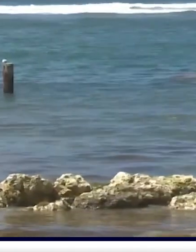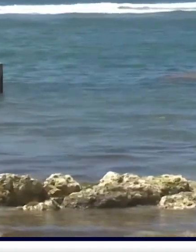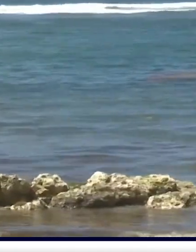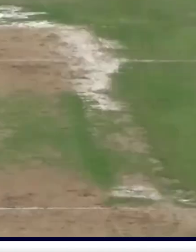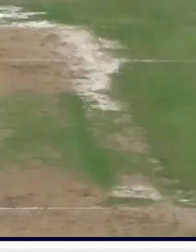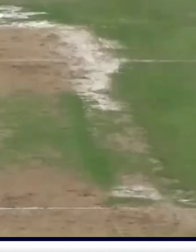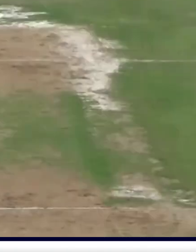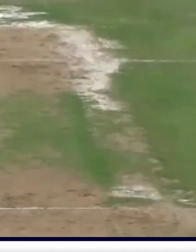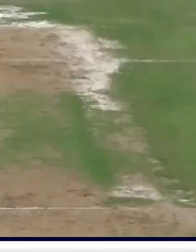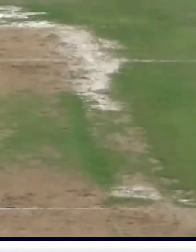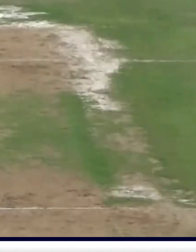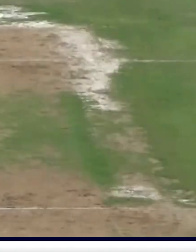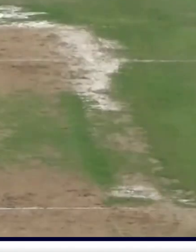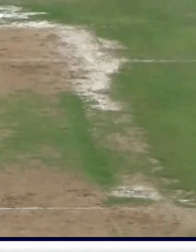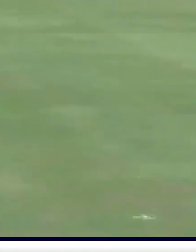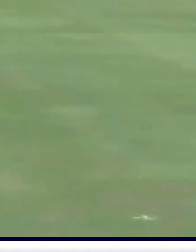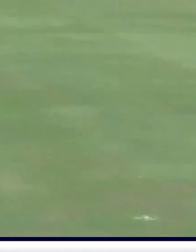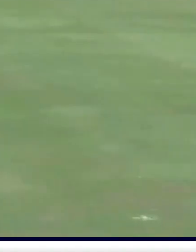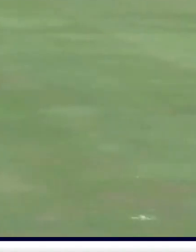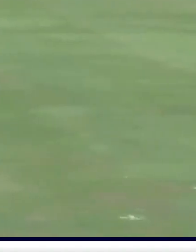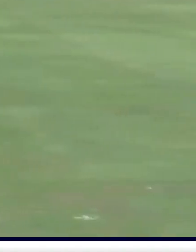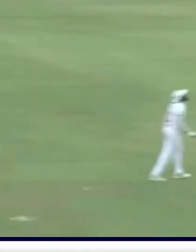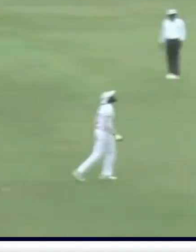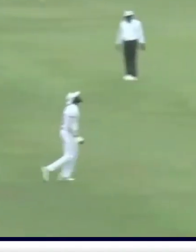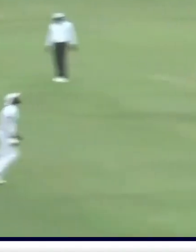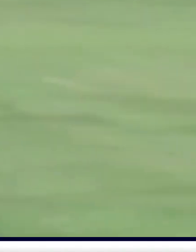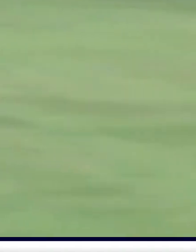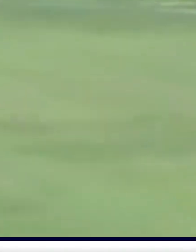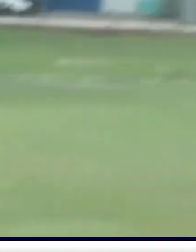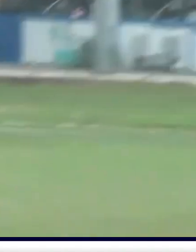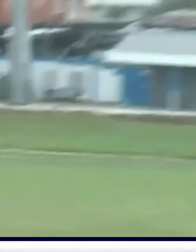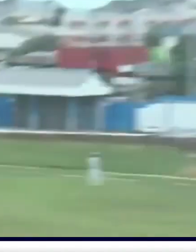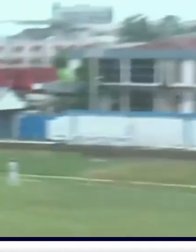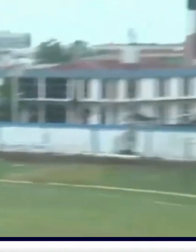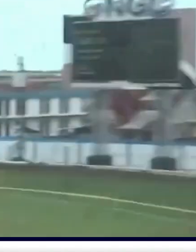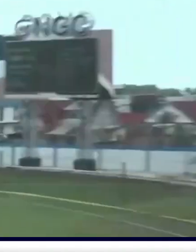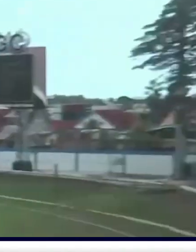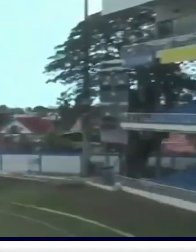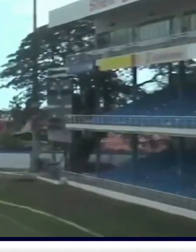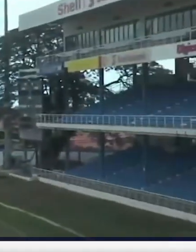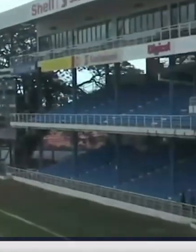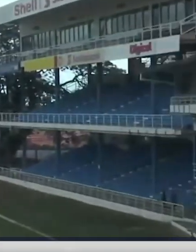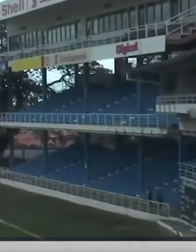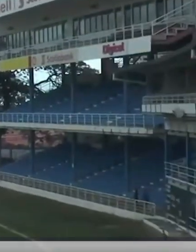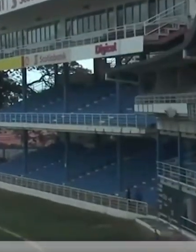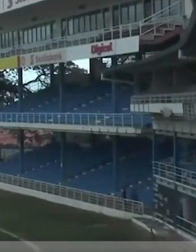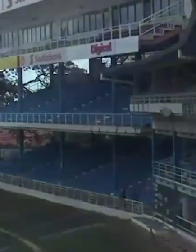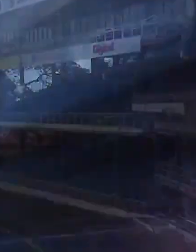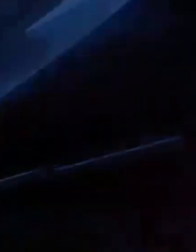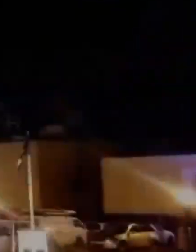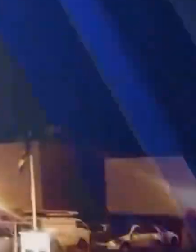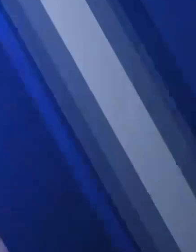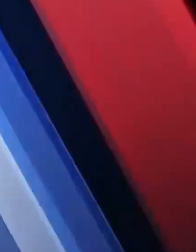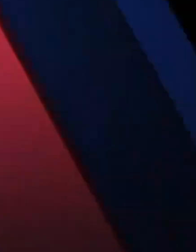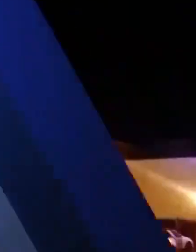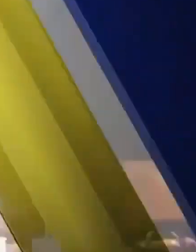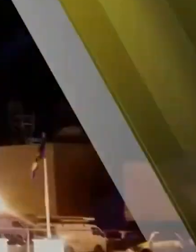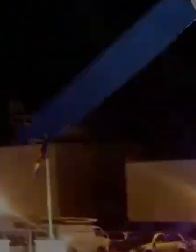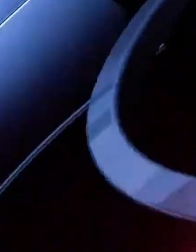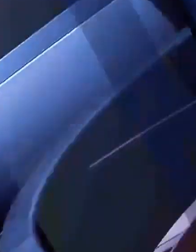in sports, Barbados take Day 1 honours over the Leewards in the regional 4-day tournament.